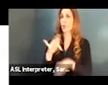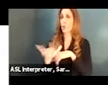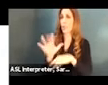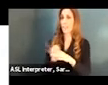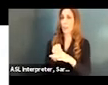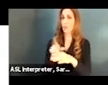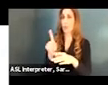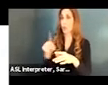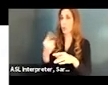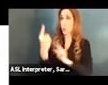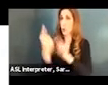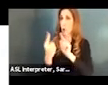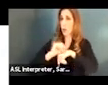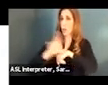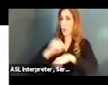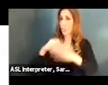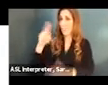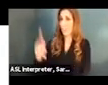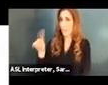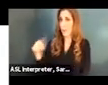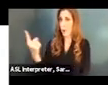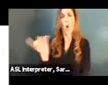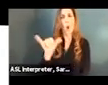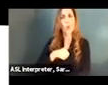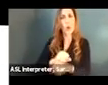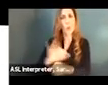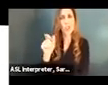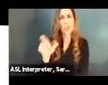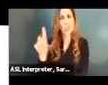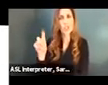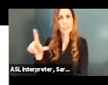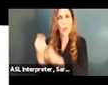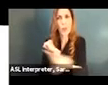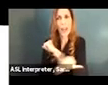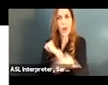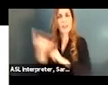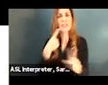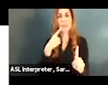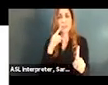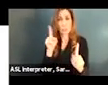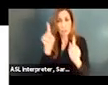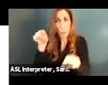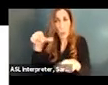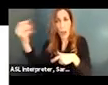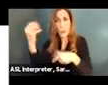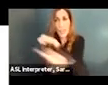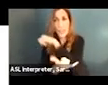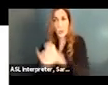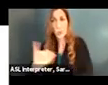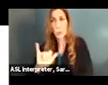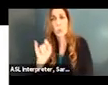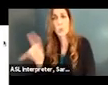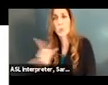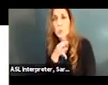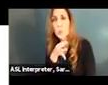do one-to-one consults in Philadelphia? I also work in Chester and Delaware counties and was wondering if you go into those counties as well.